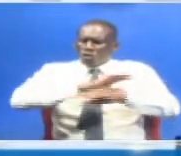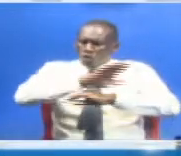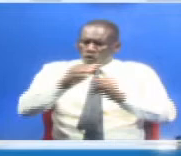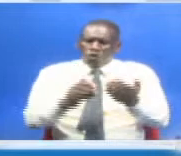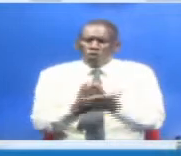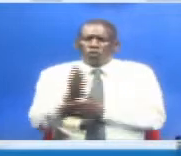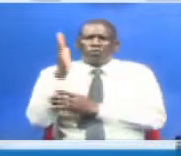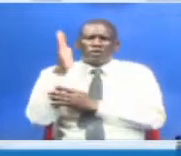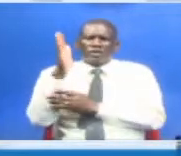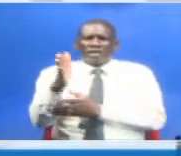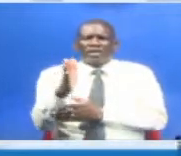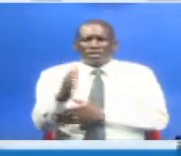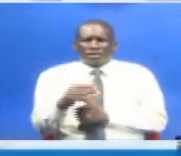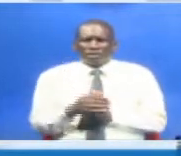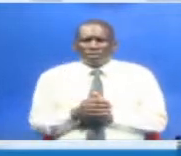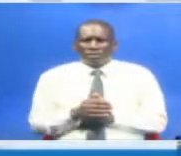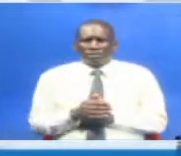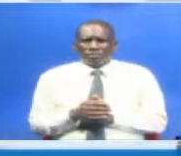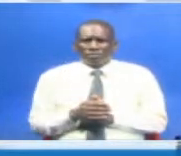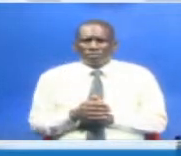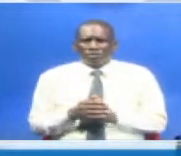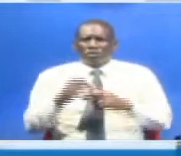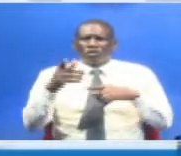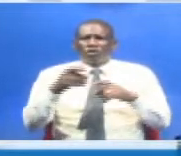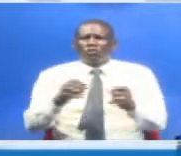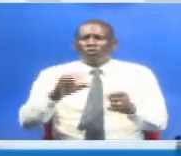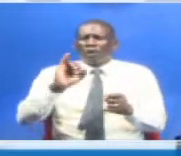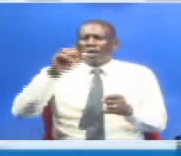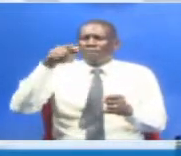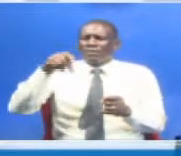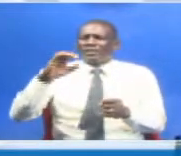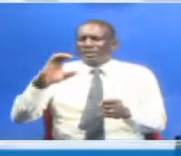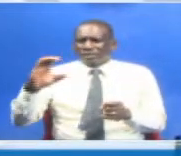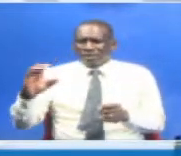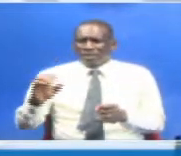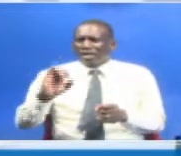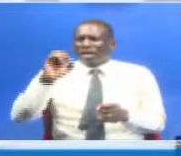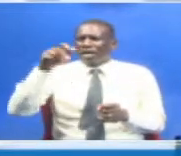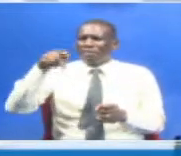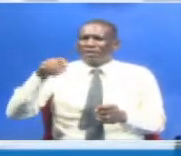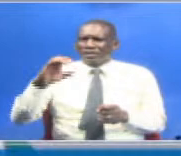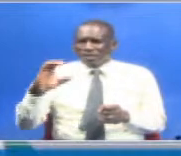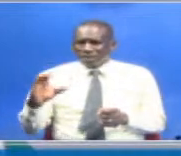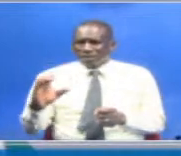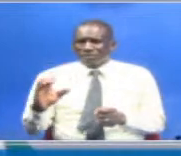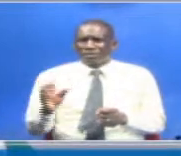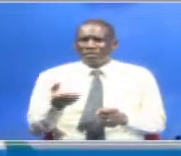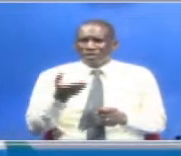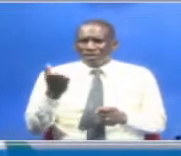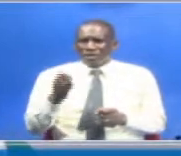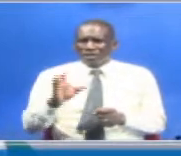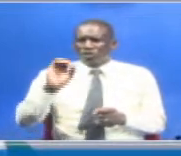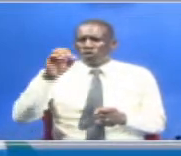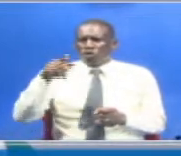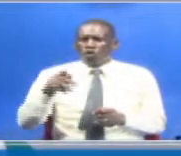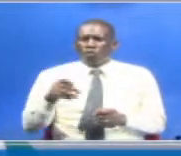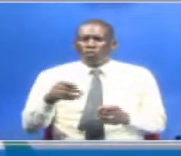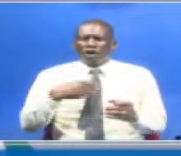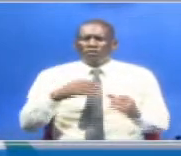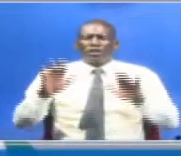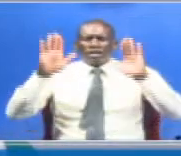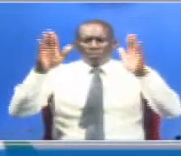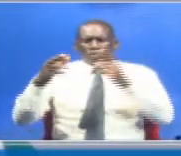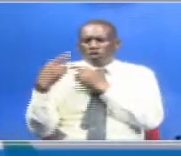capture. According to the IPCC, VCMs could play a major role in funding